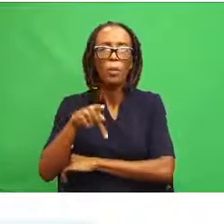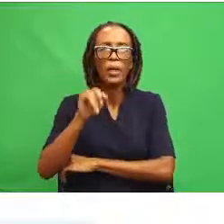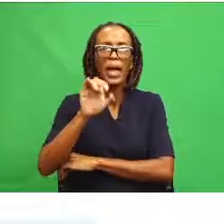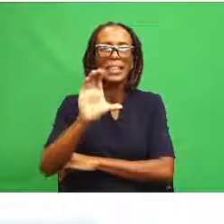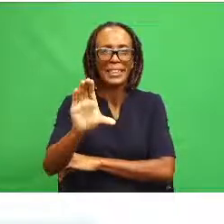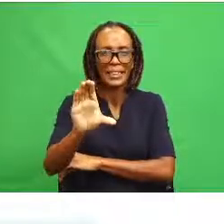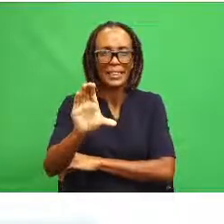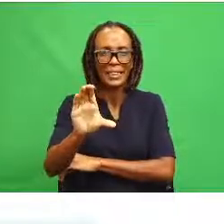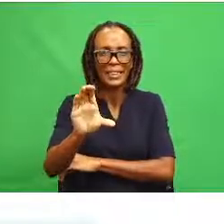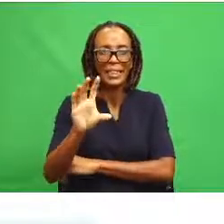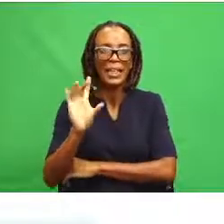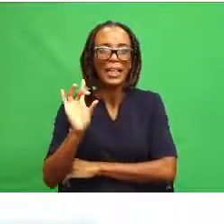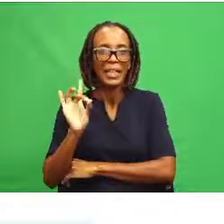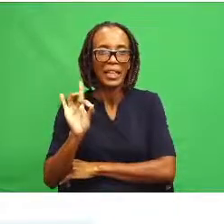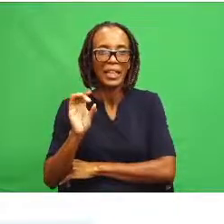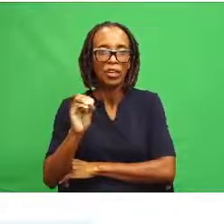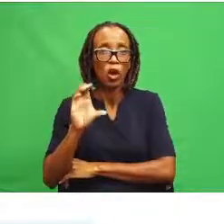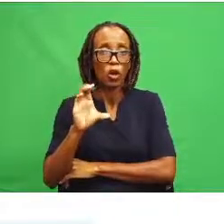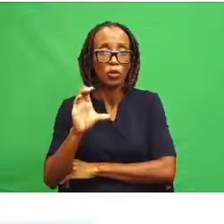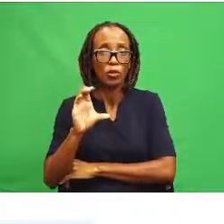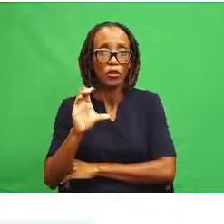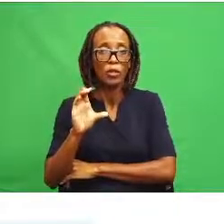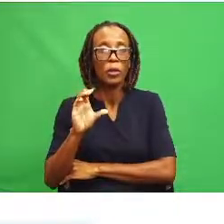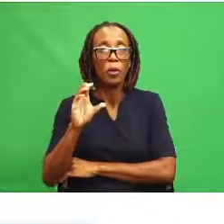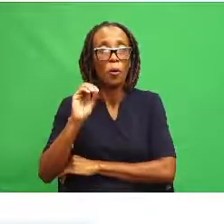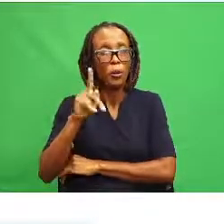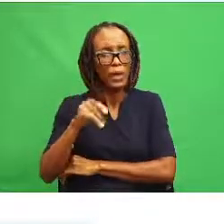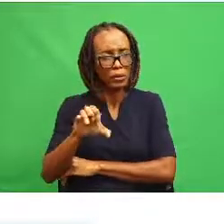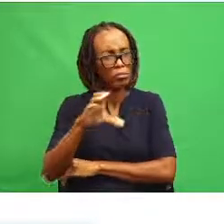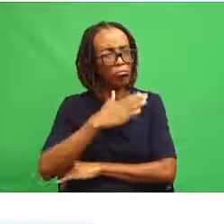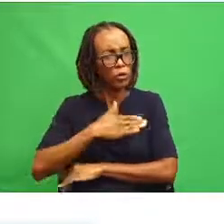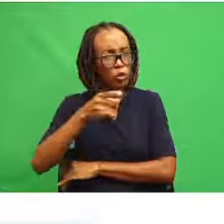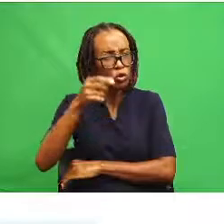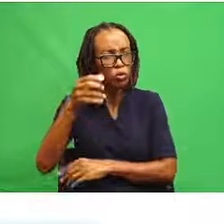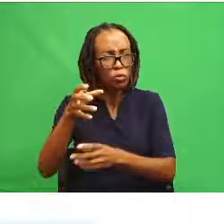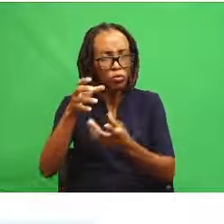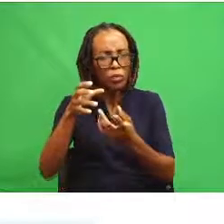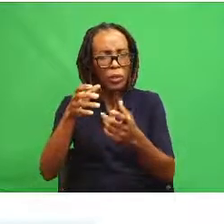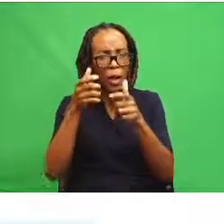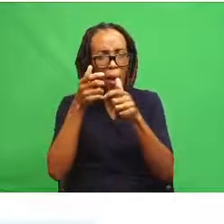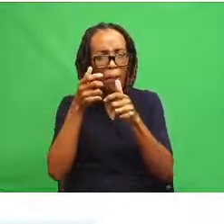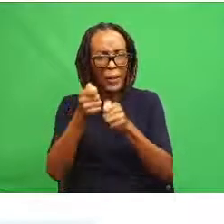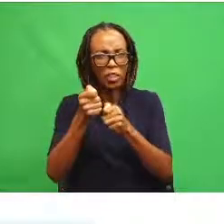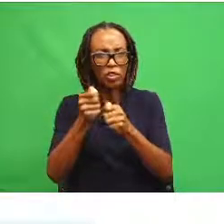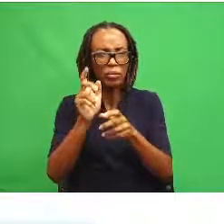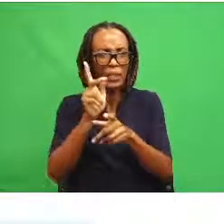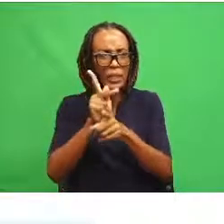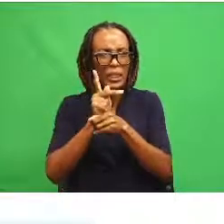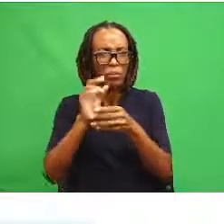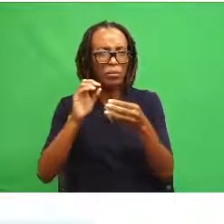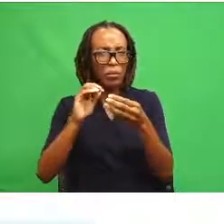numbers again? Those numbers are, and I want you to take heed, those numbers for more information: